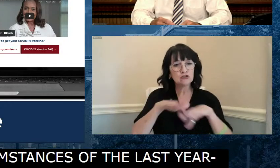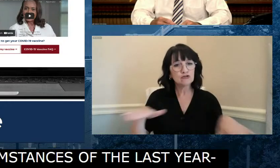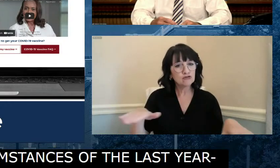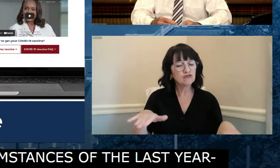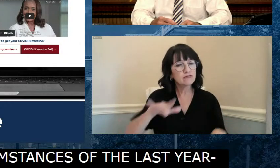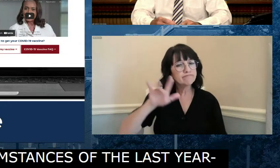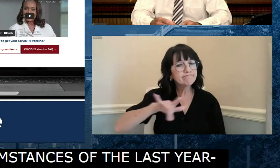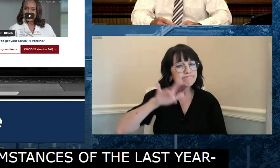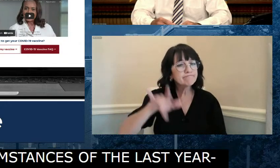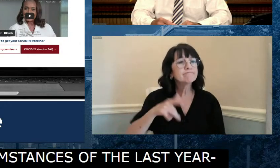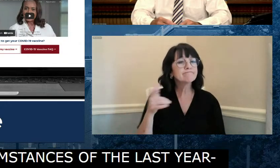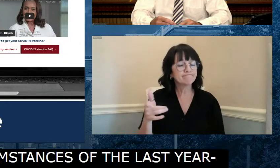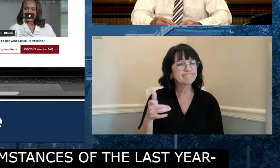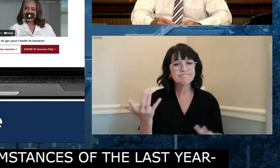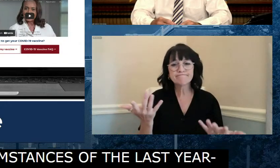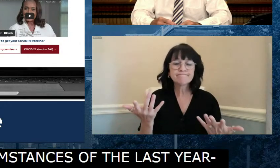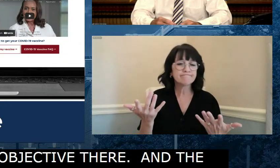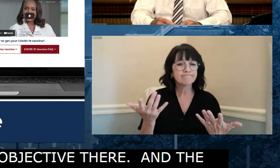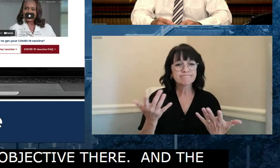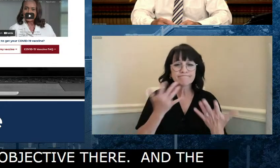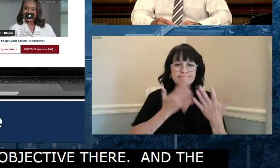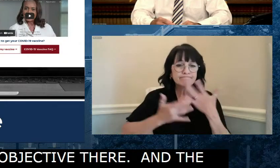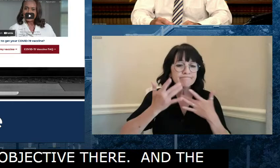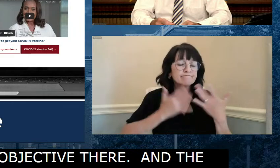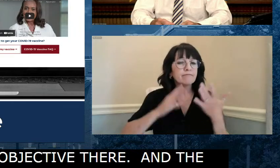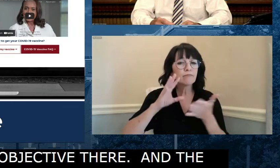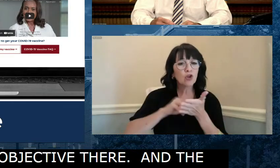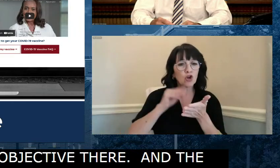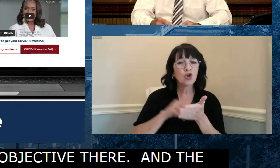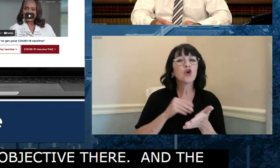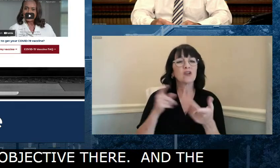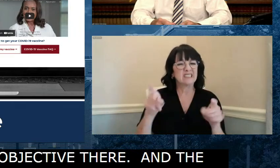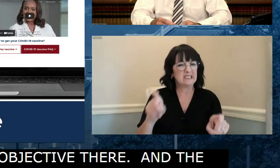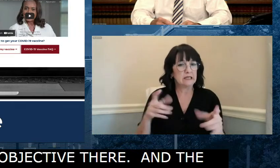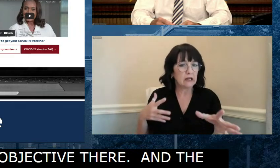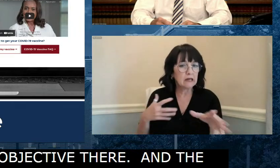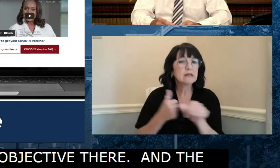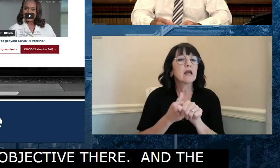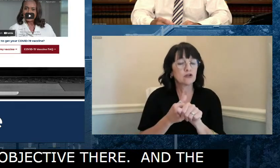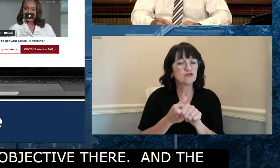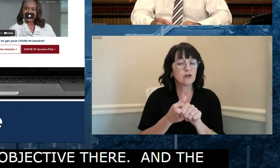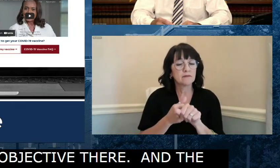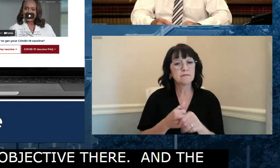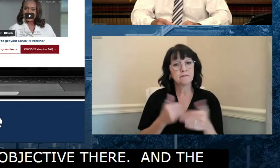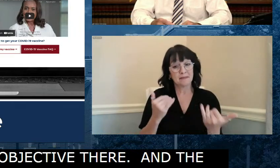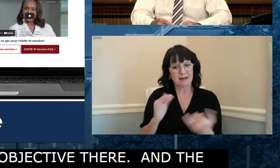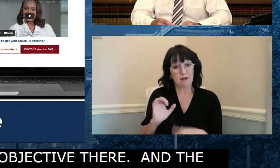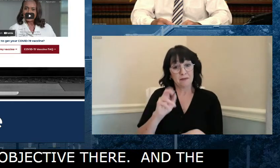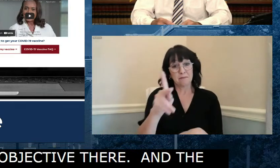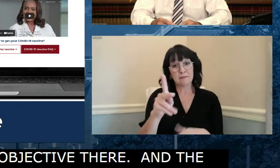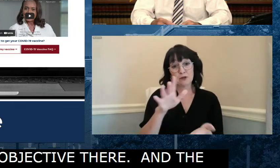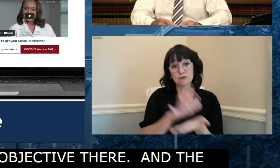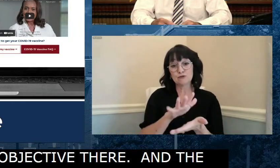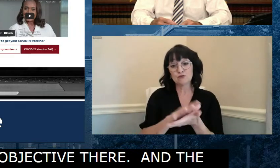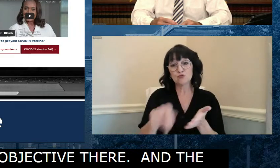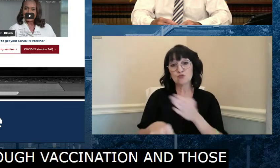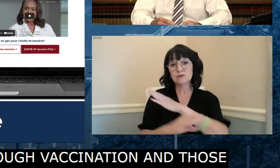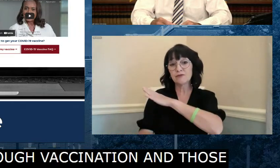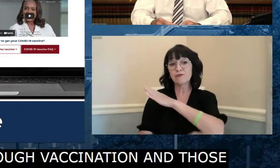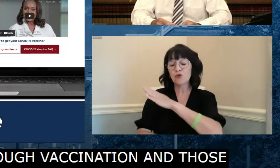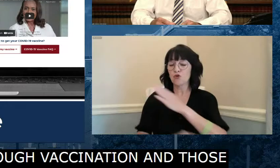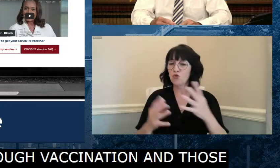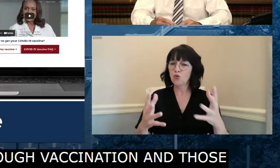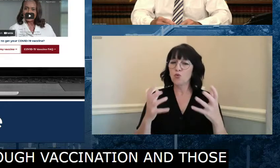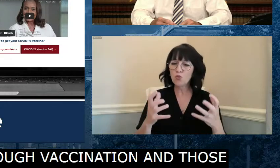way to achieve that is through vaccination and those mitigation efforts that you've talked about. CDC also talks, as you